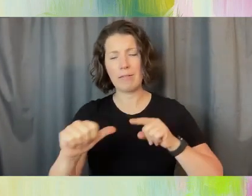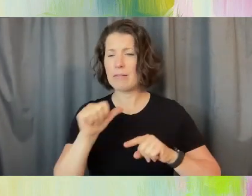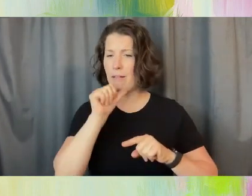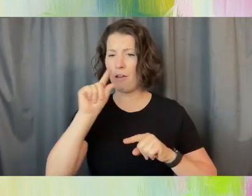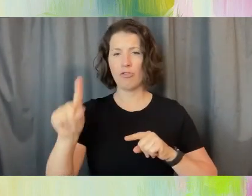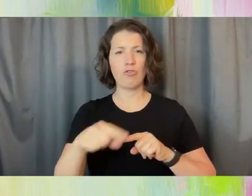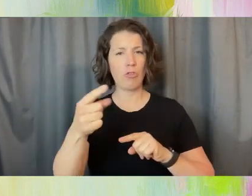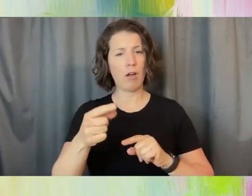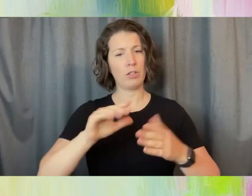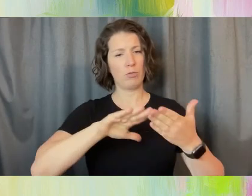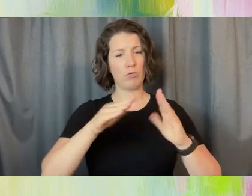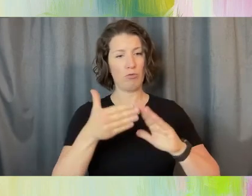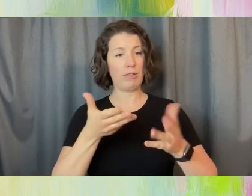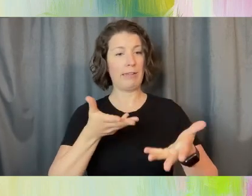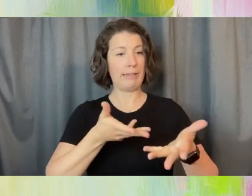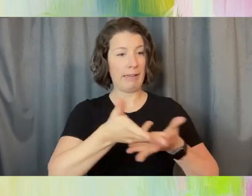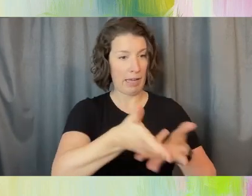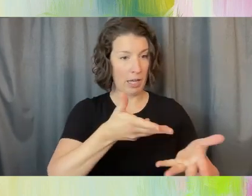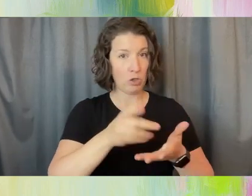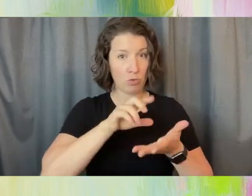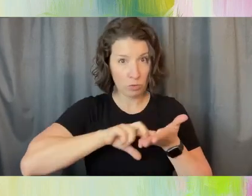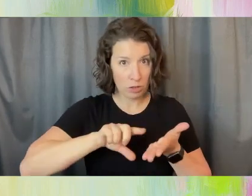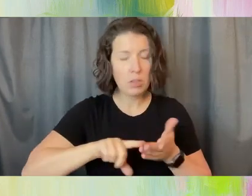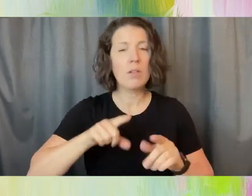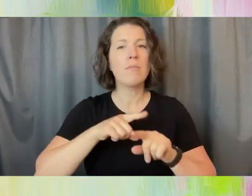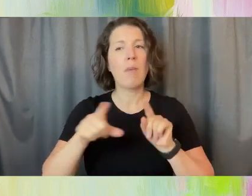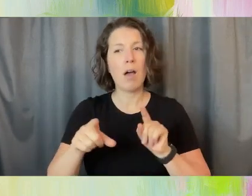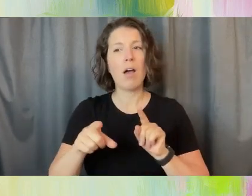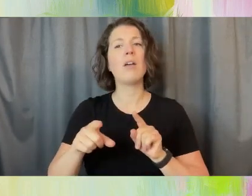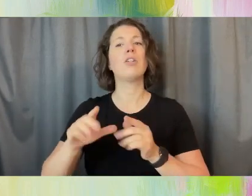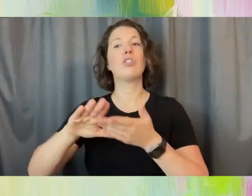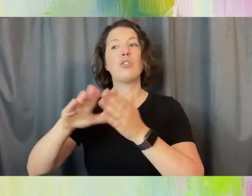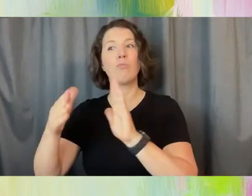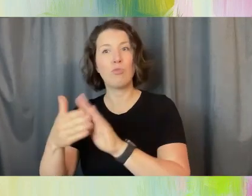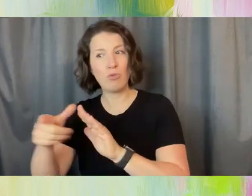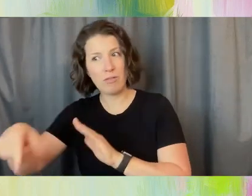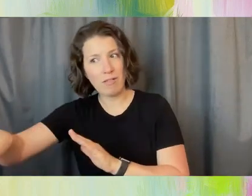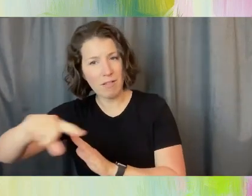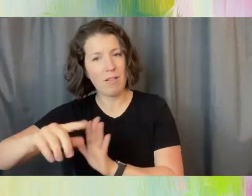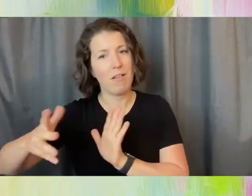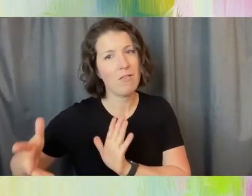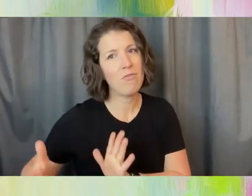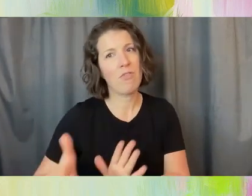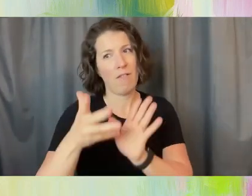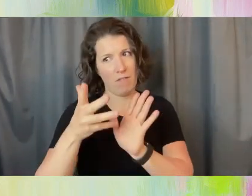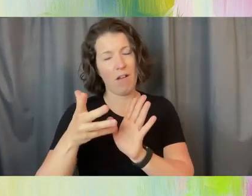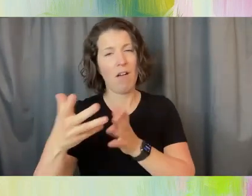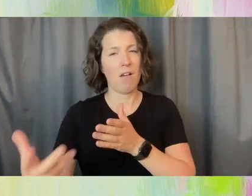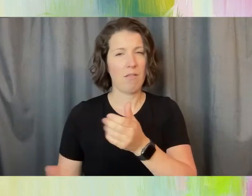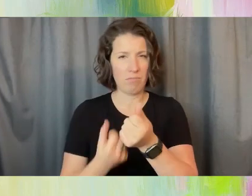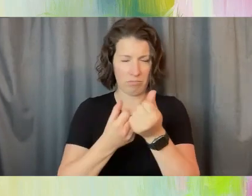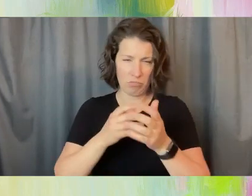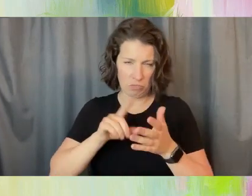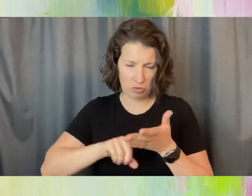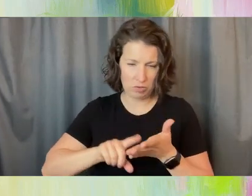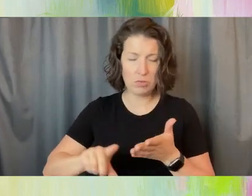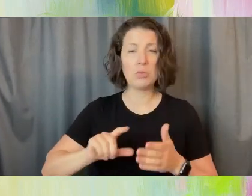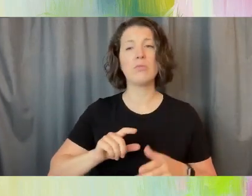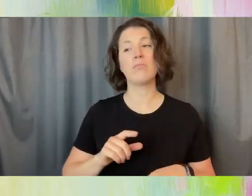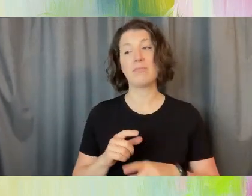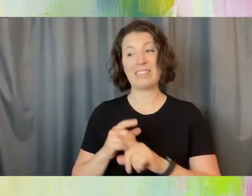research, but really community driven and patient driven research. So one of our inspirations,